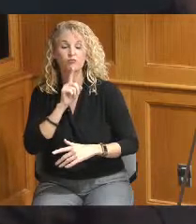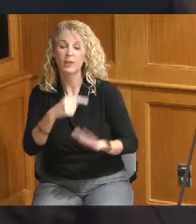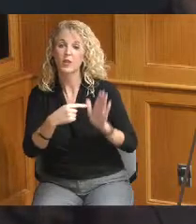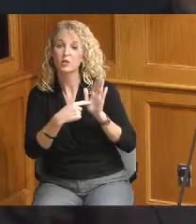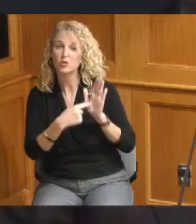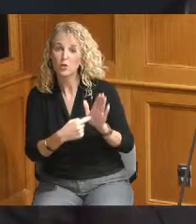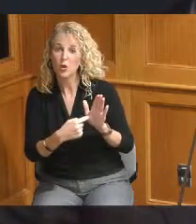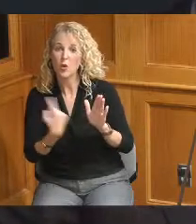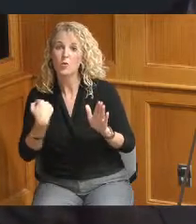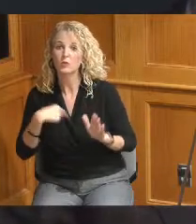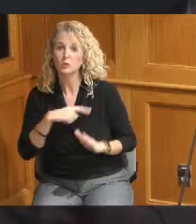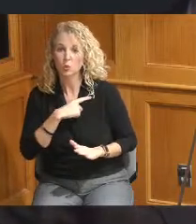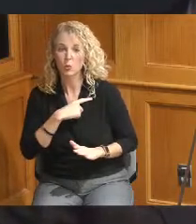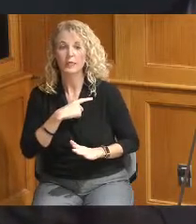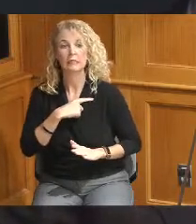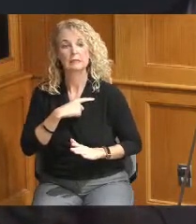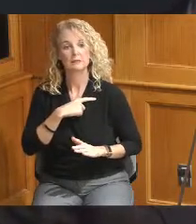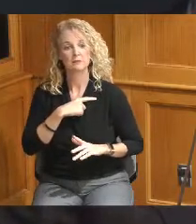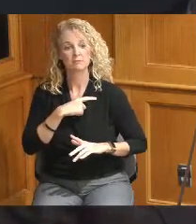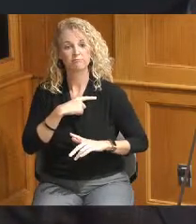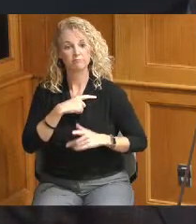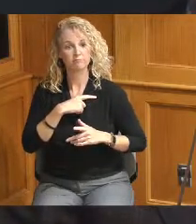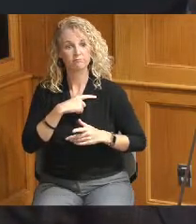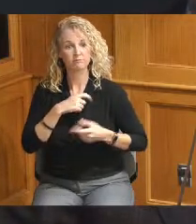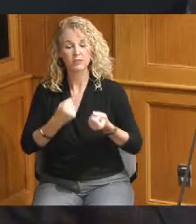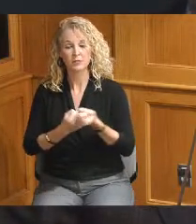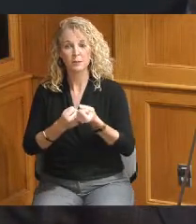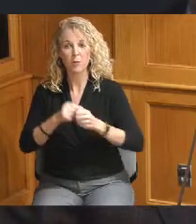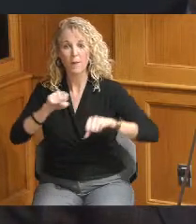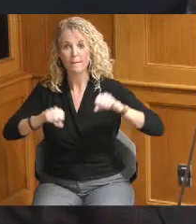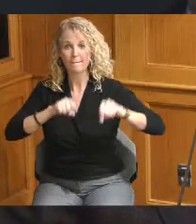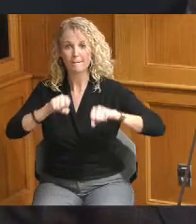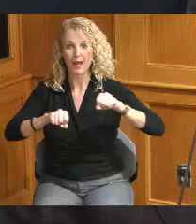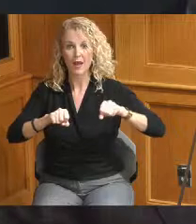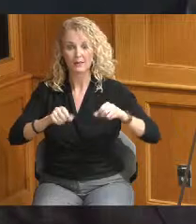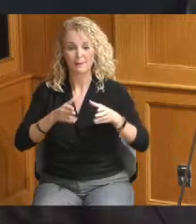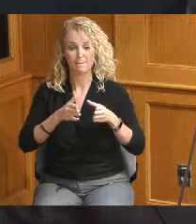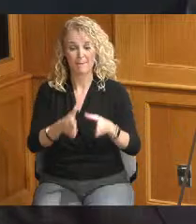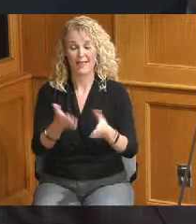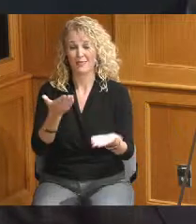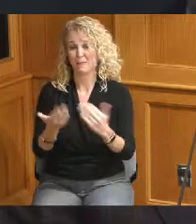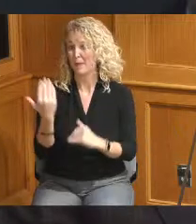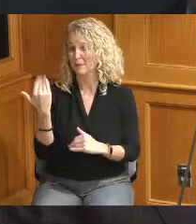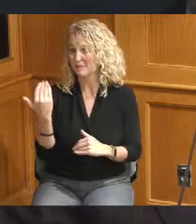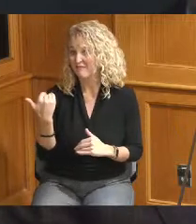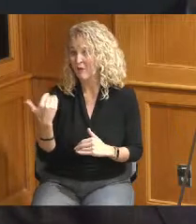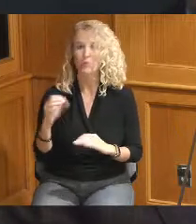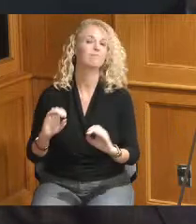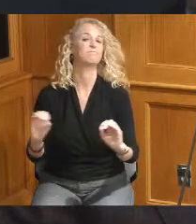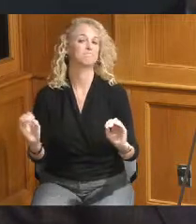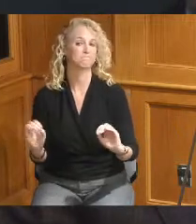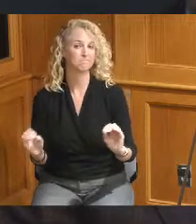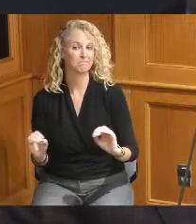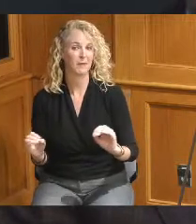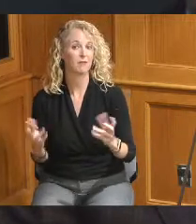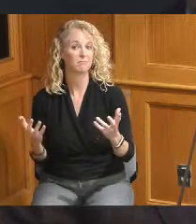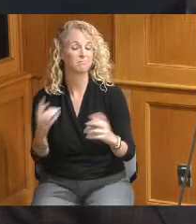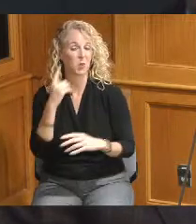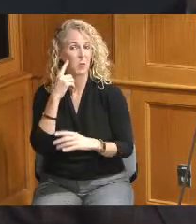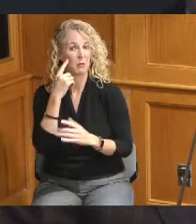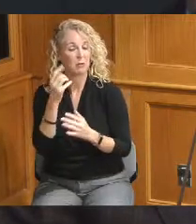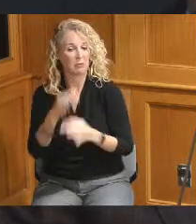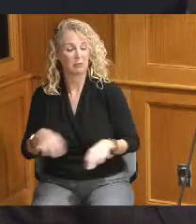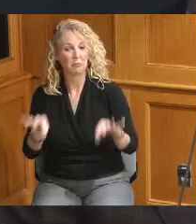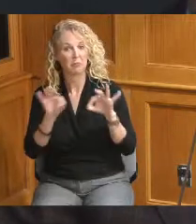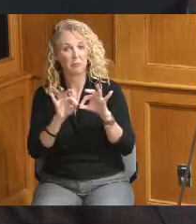in how we're funding bike trails and moving into communities that have not seen that kind of asset